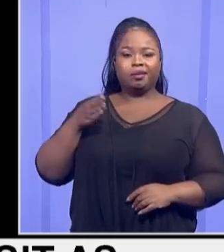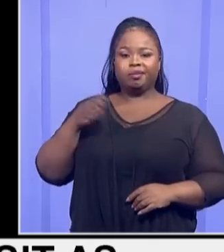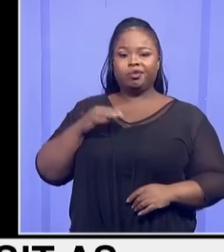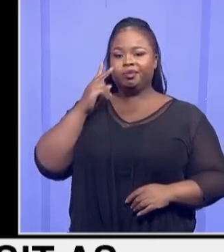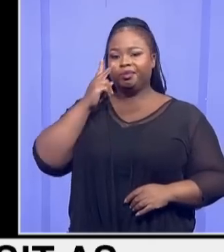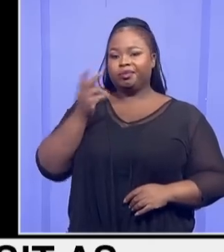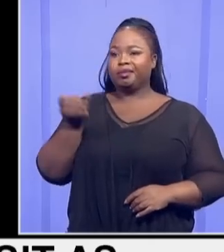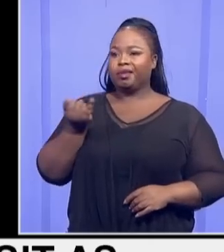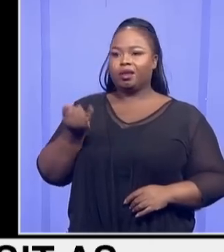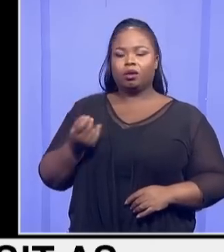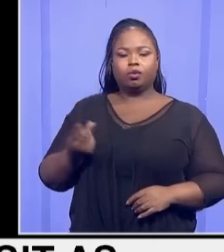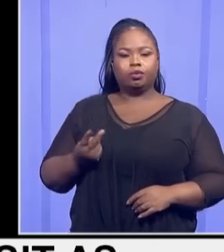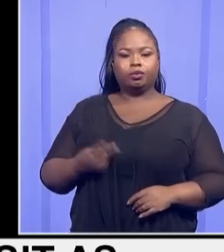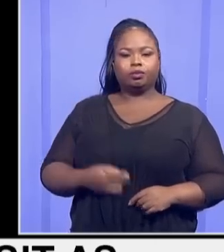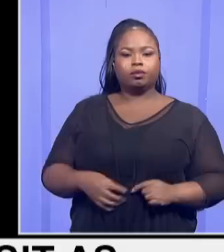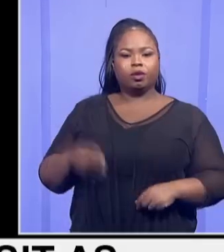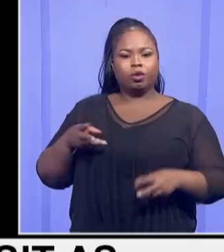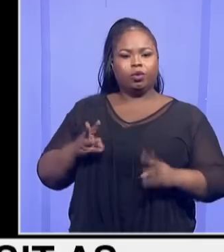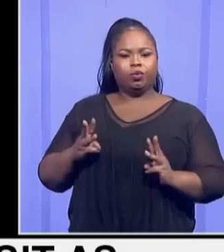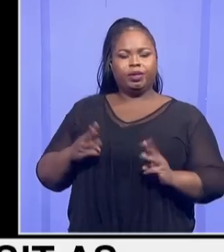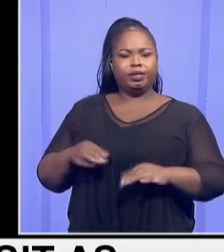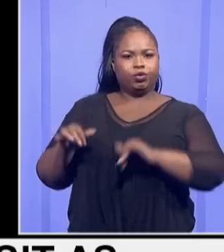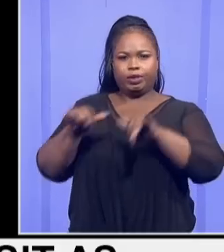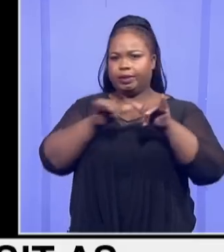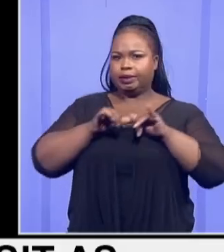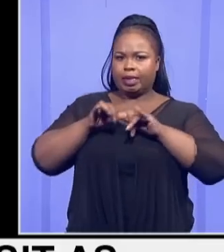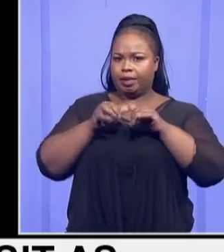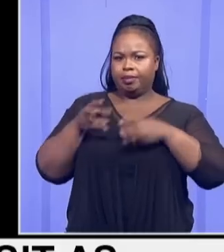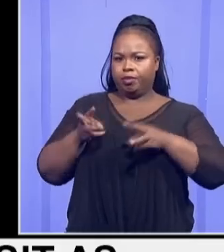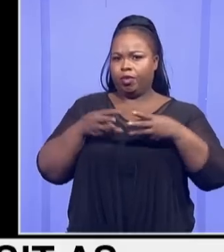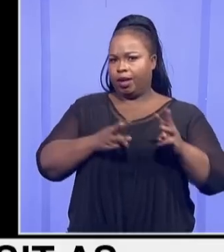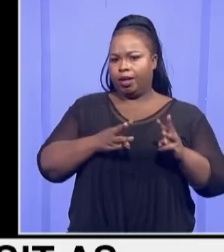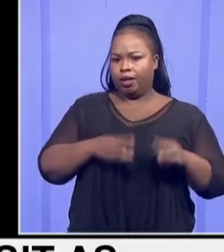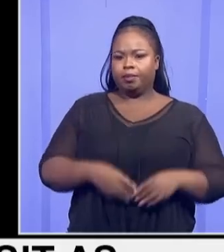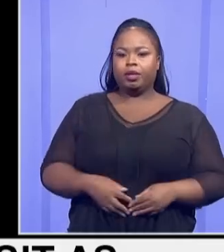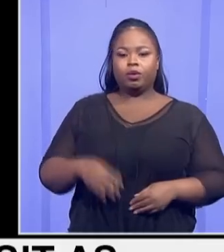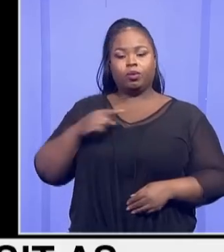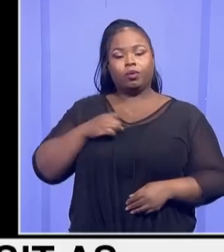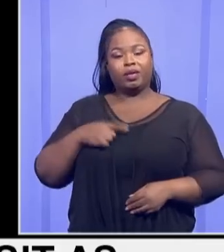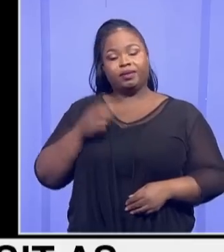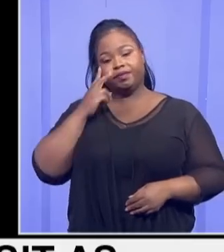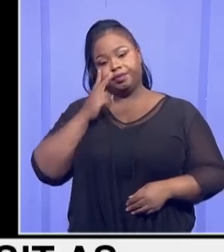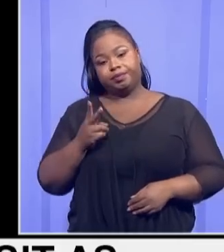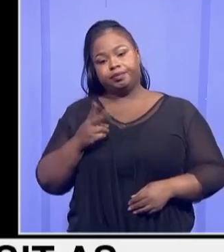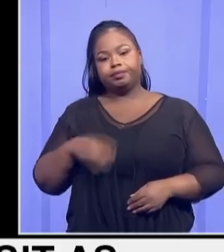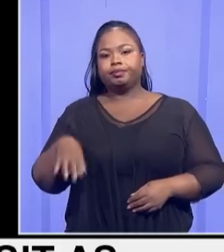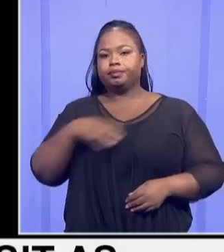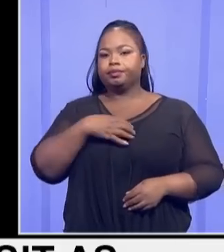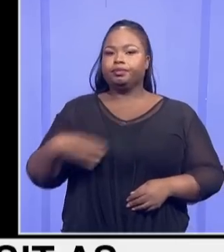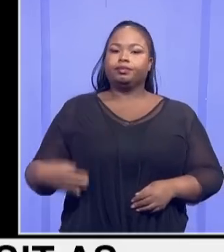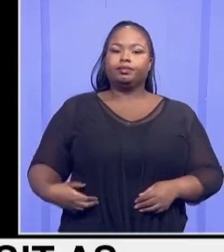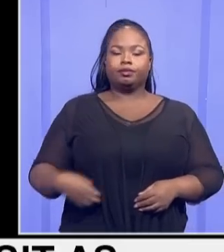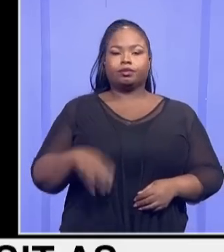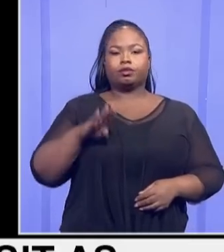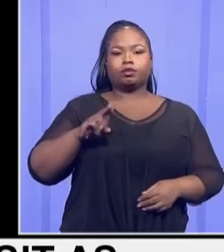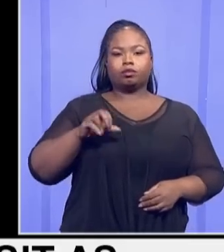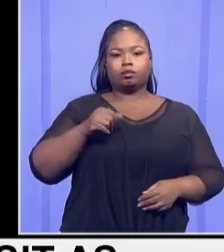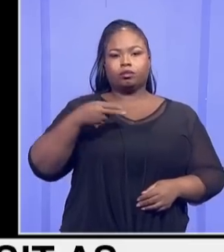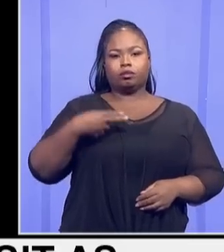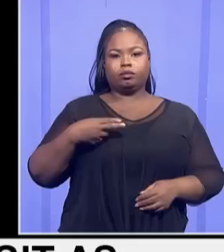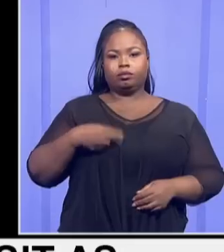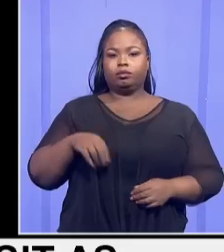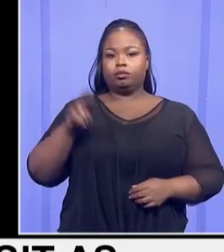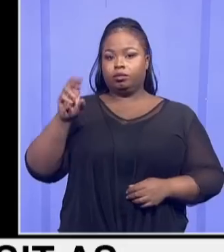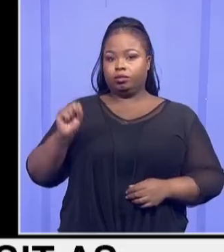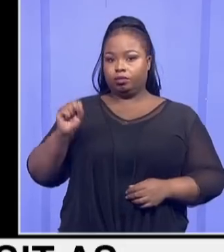be even-handed in the manner in which it deals with the issues. Now, if you look at it, President G.W. Bush of the United States